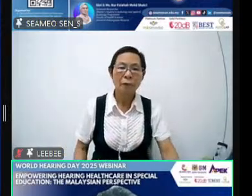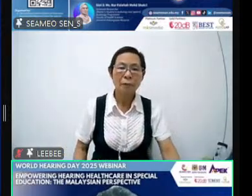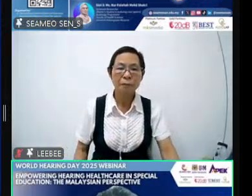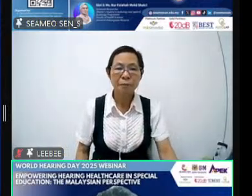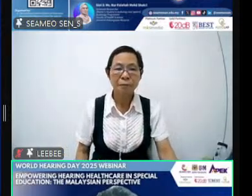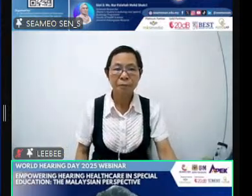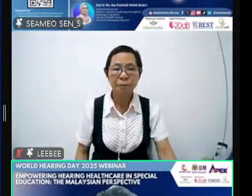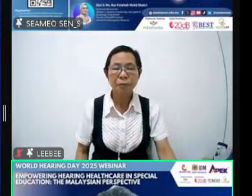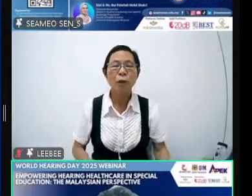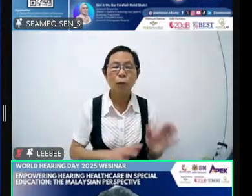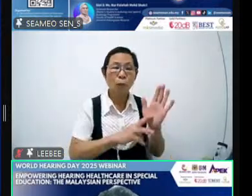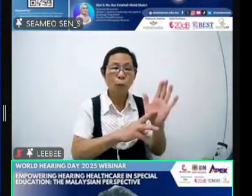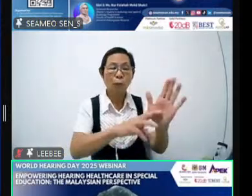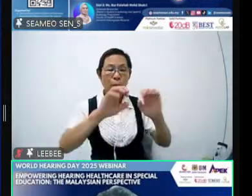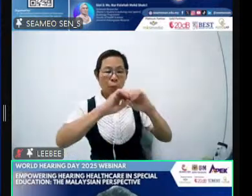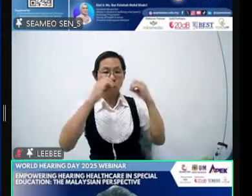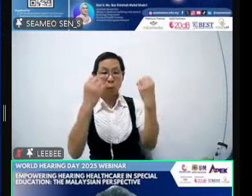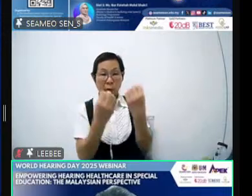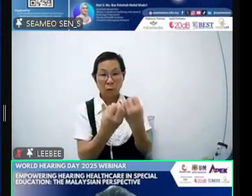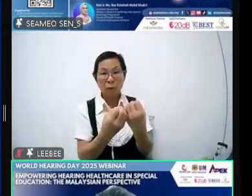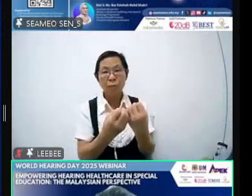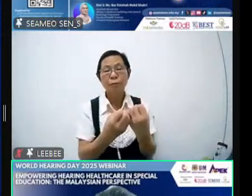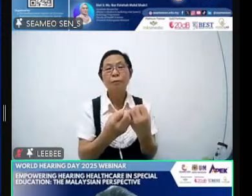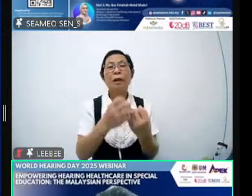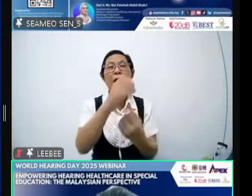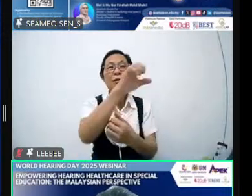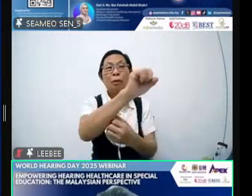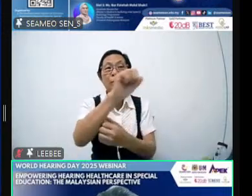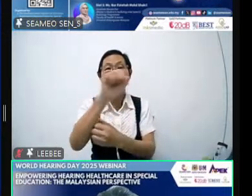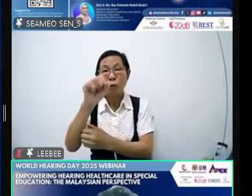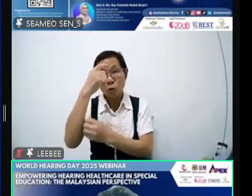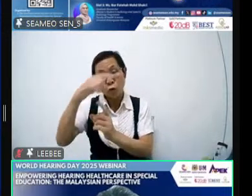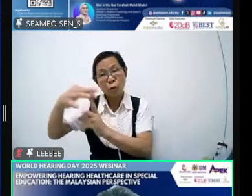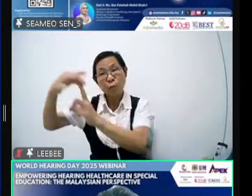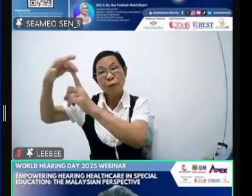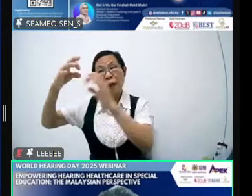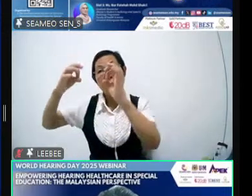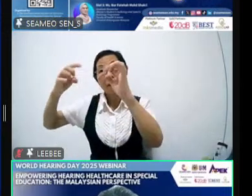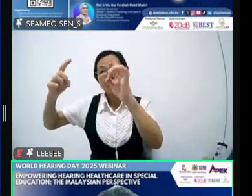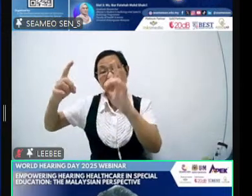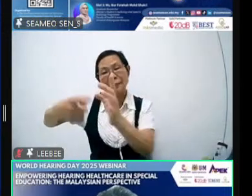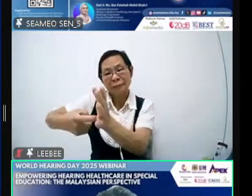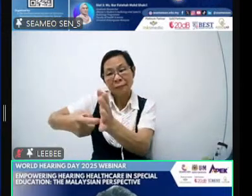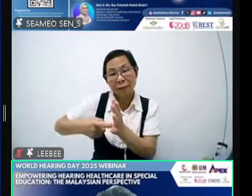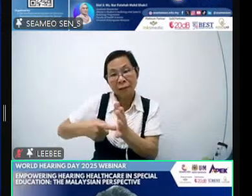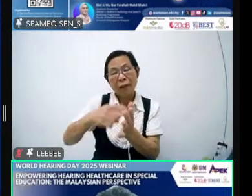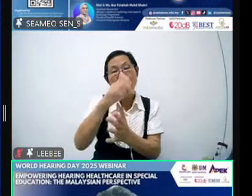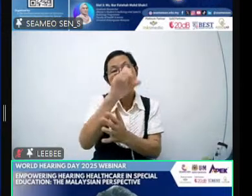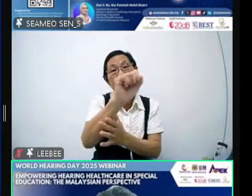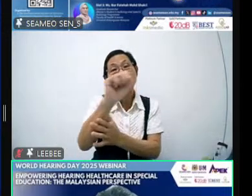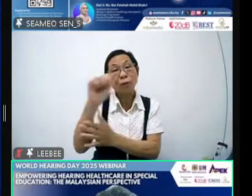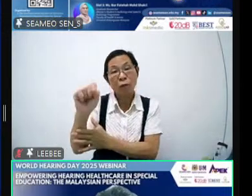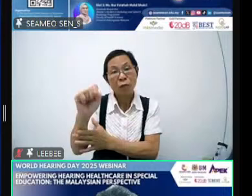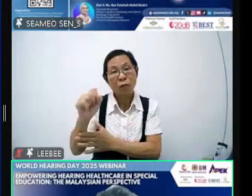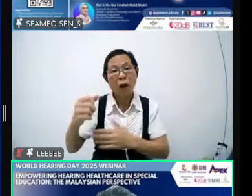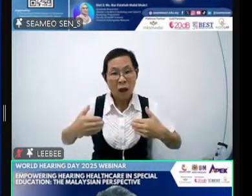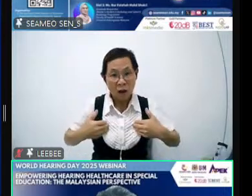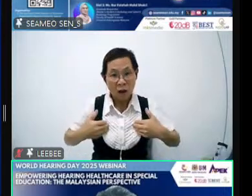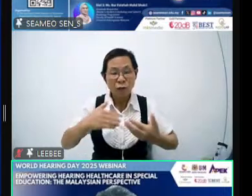On behalf of the organizer, SEAMEO Regional Centre for Special Education Needs, SEAMEO SEN, Audiology Program of School of Health